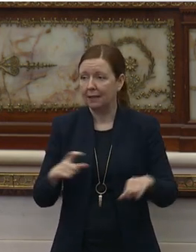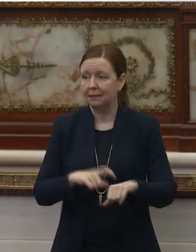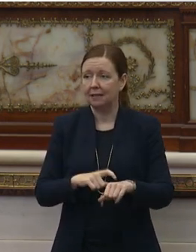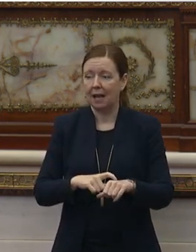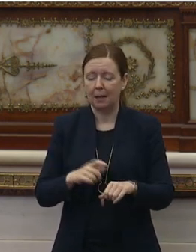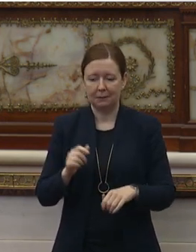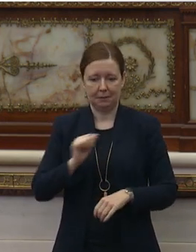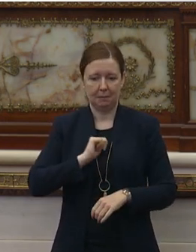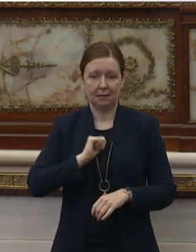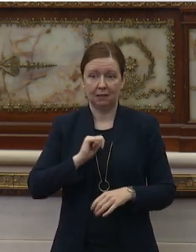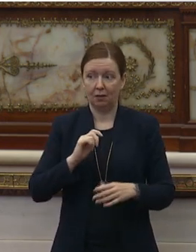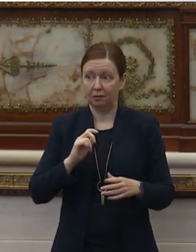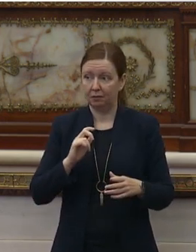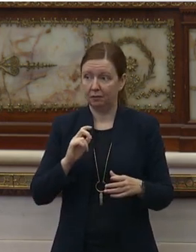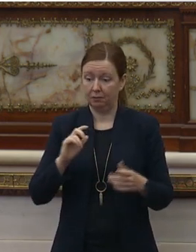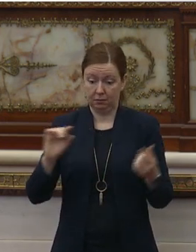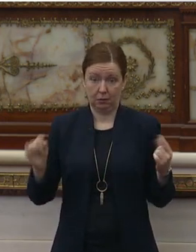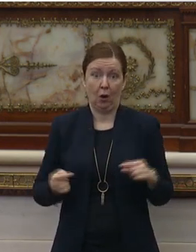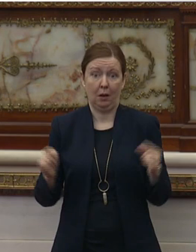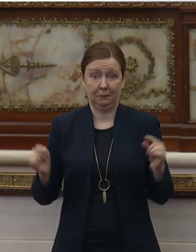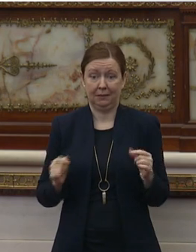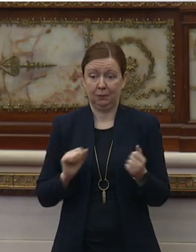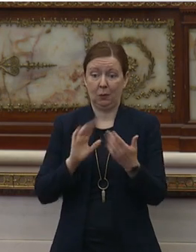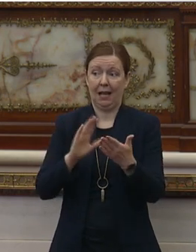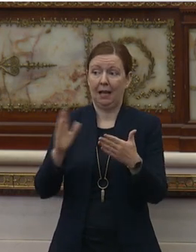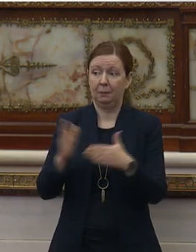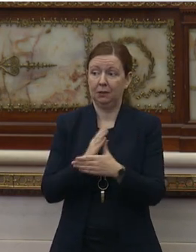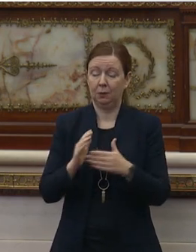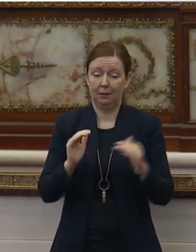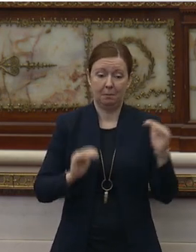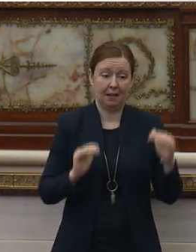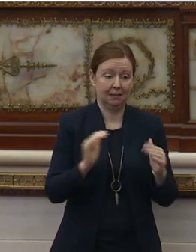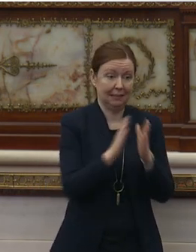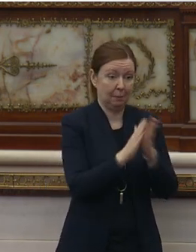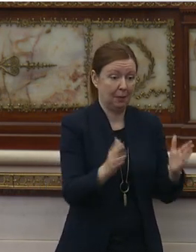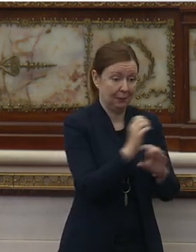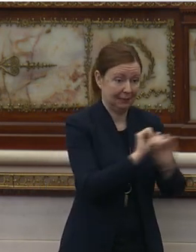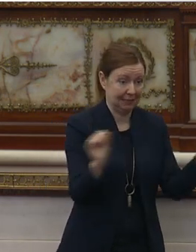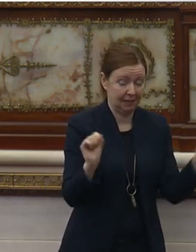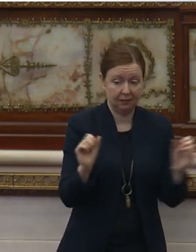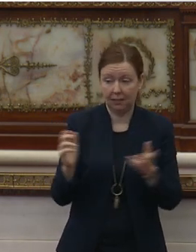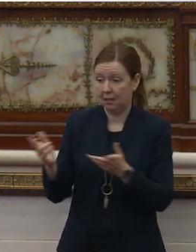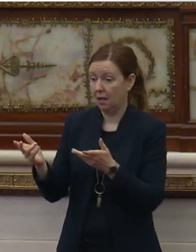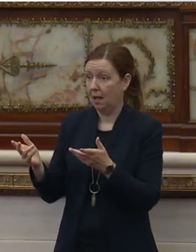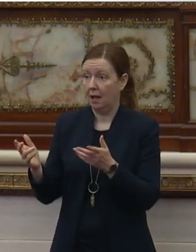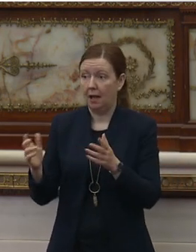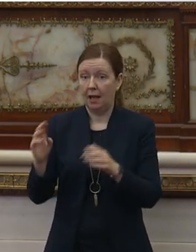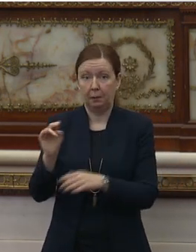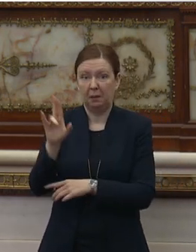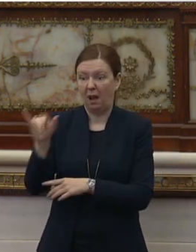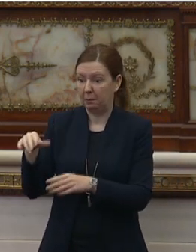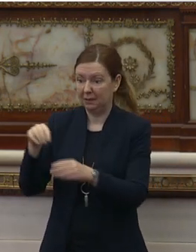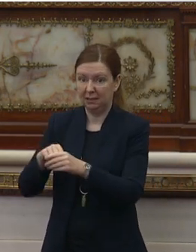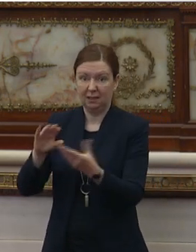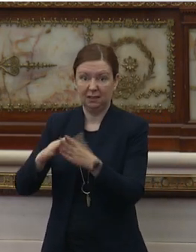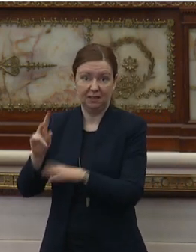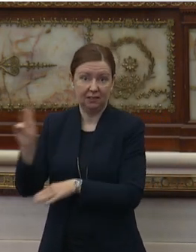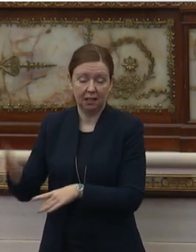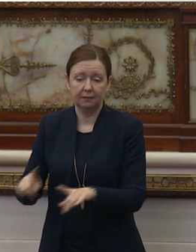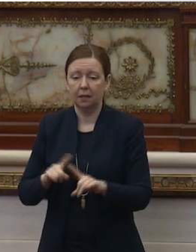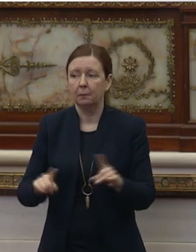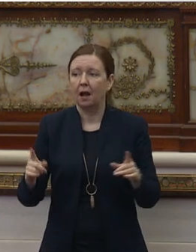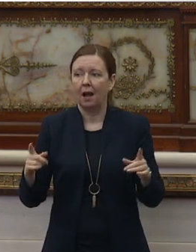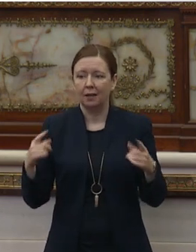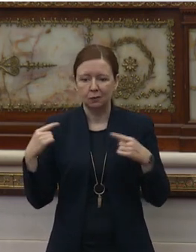put myself in harm's way between balancing public safety and monopolies of the city of Philadelphia. But